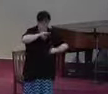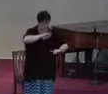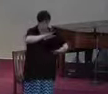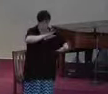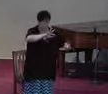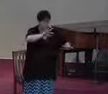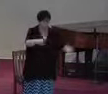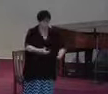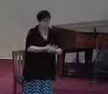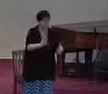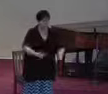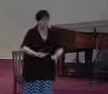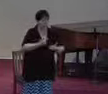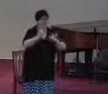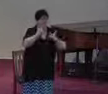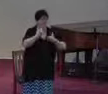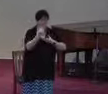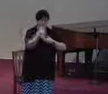into me.